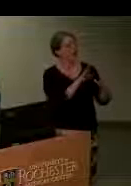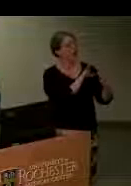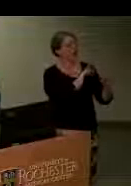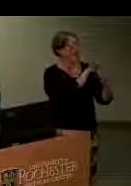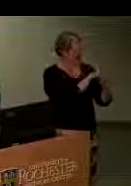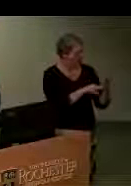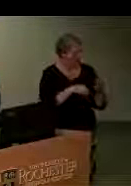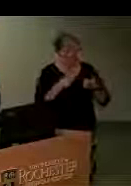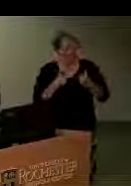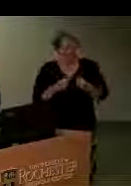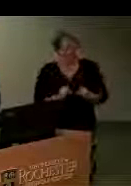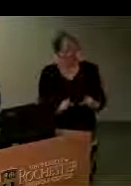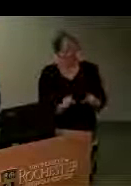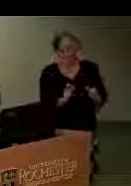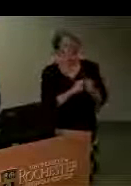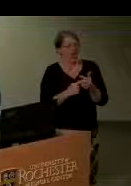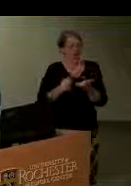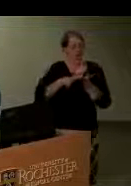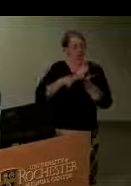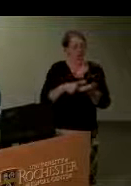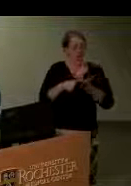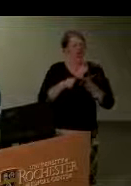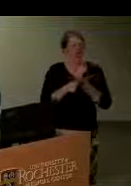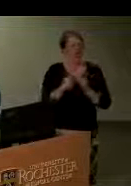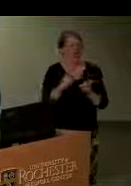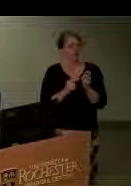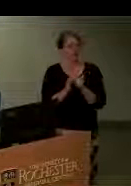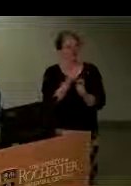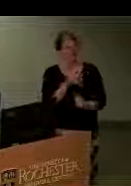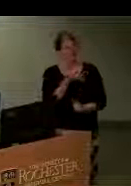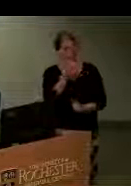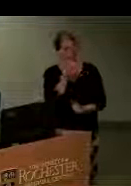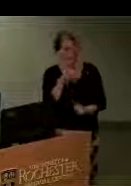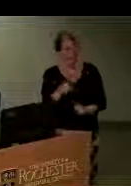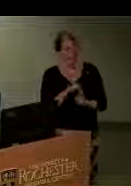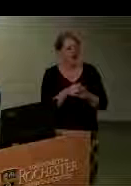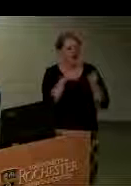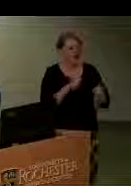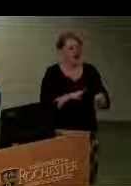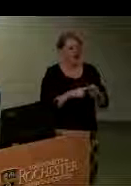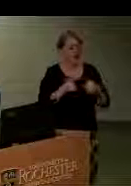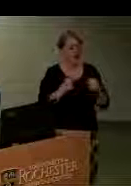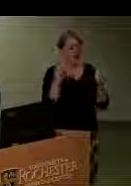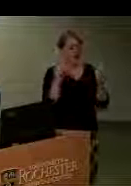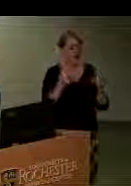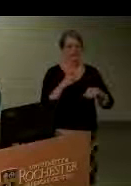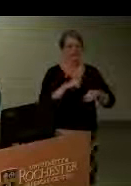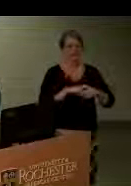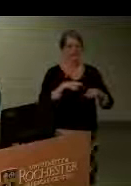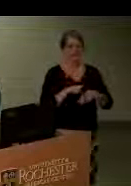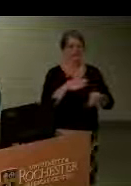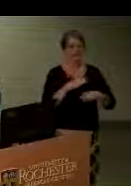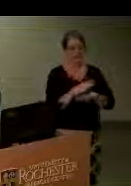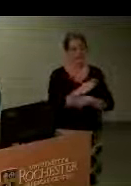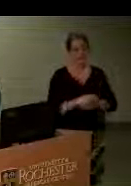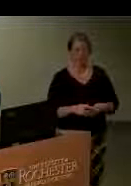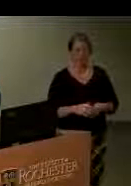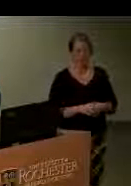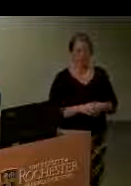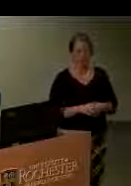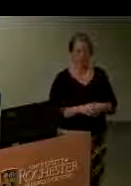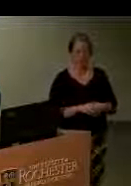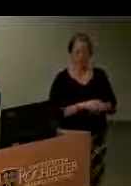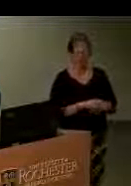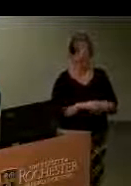try it and be debriefed by the people who are good at it. And that happened to me multiple times during my residency, only that